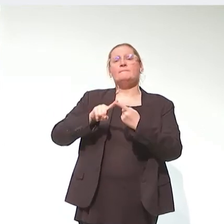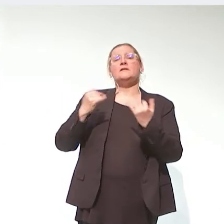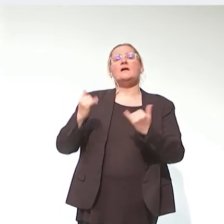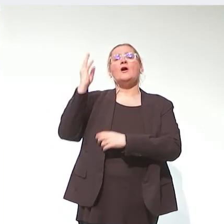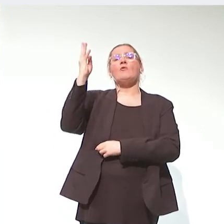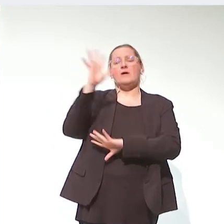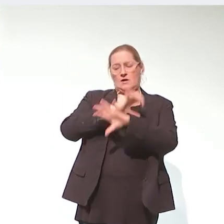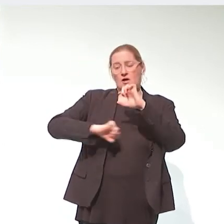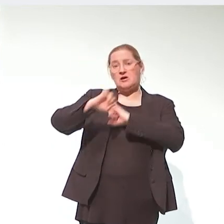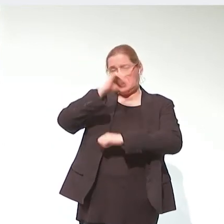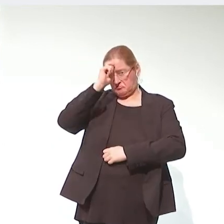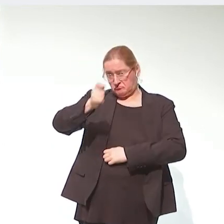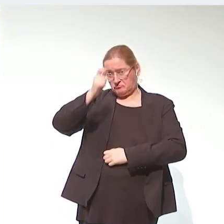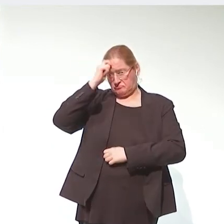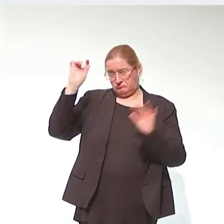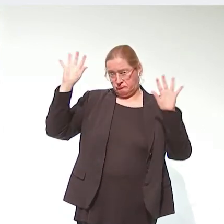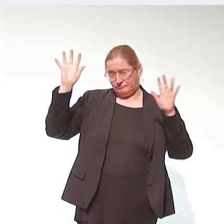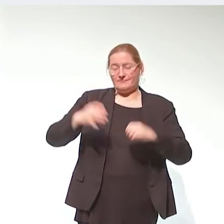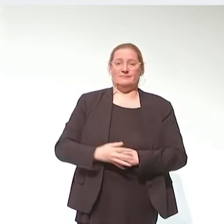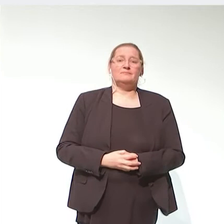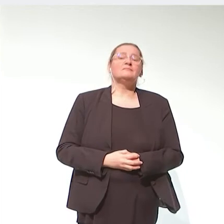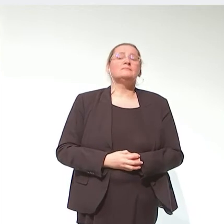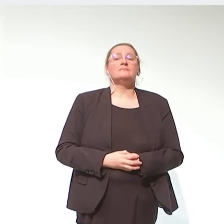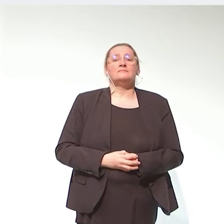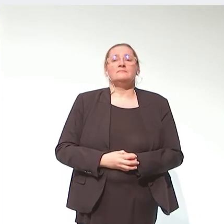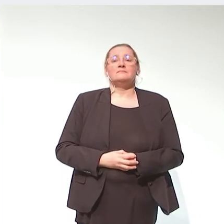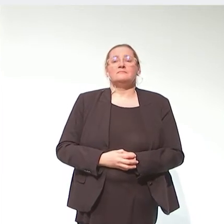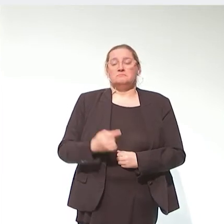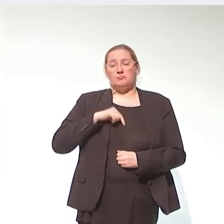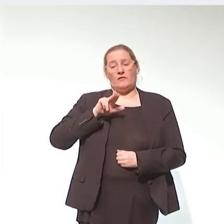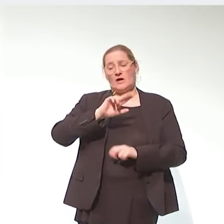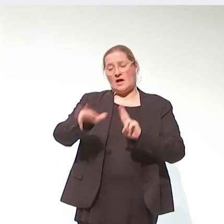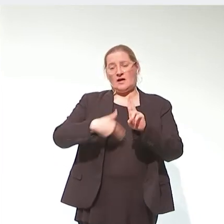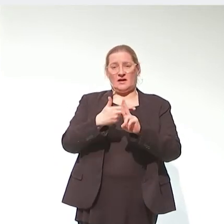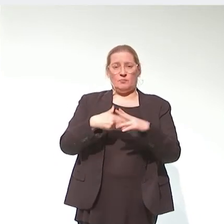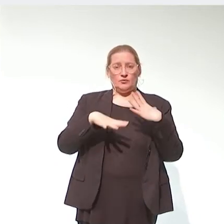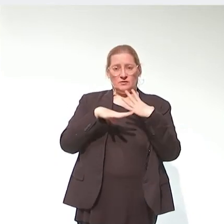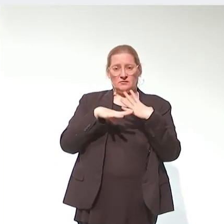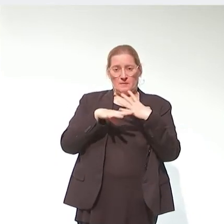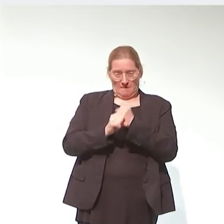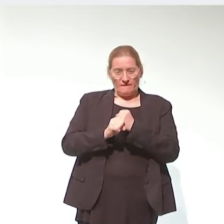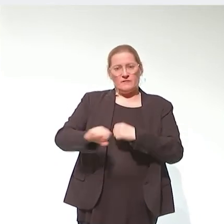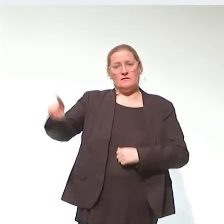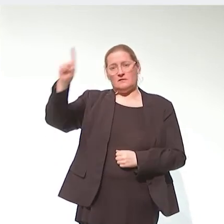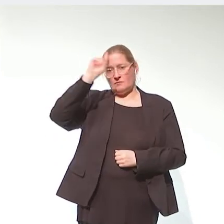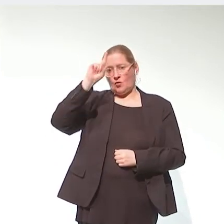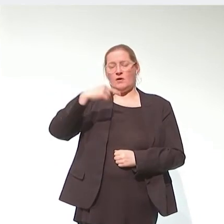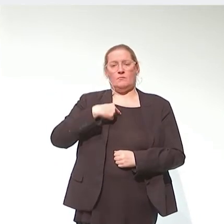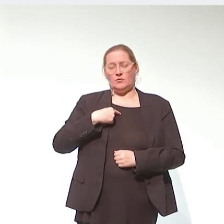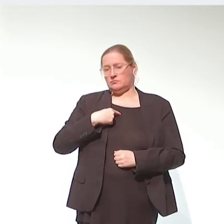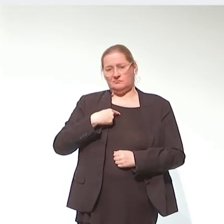Before I will be short in answering this question, because I will focus more on the next